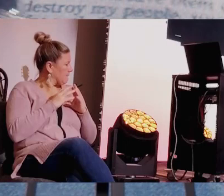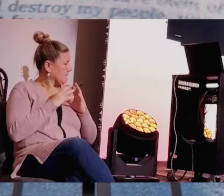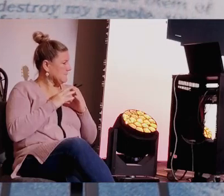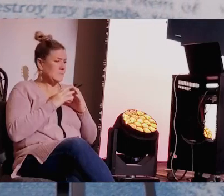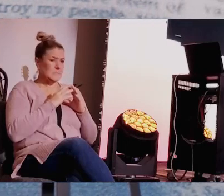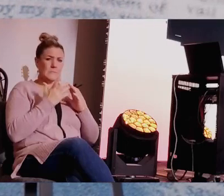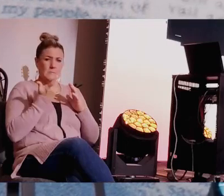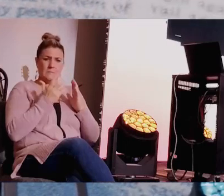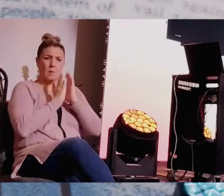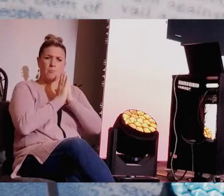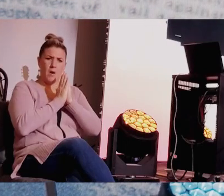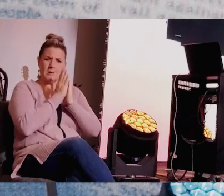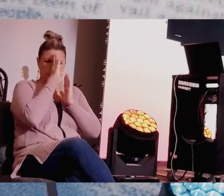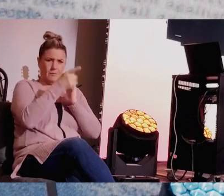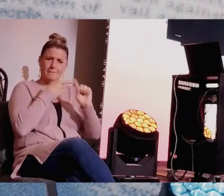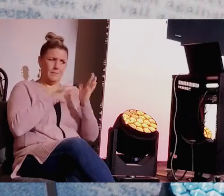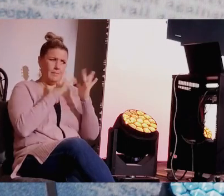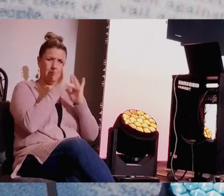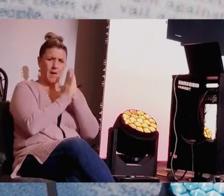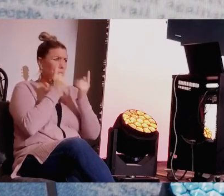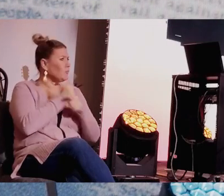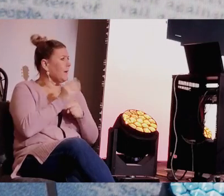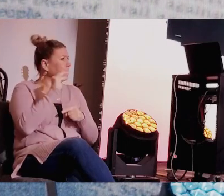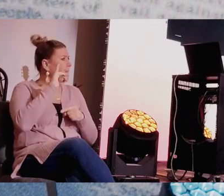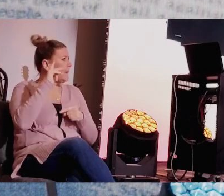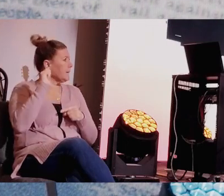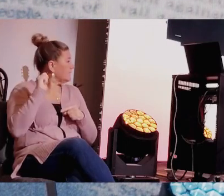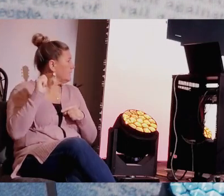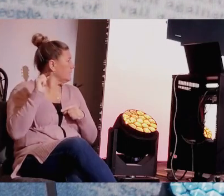even praying prayers out of the Bible, right, Mike?